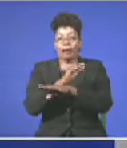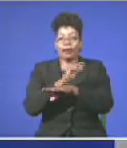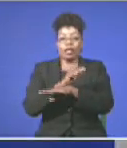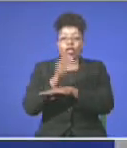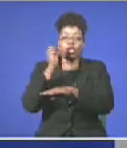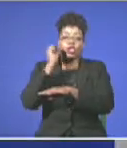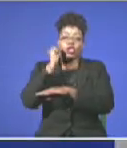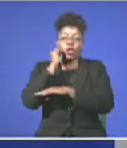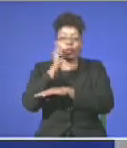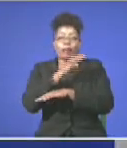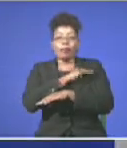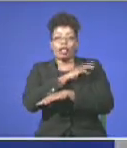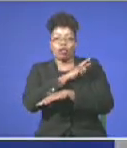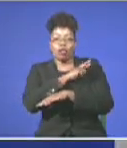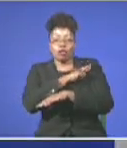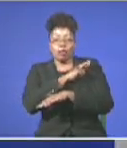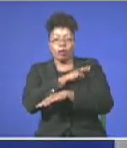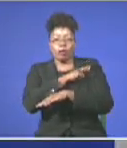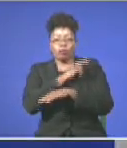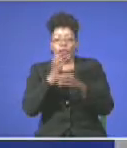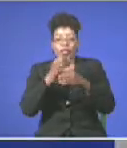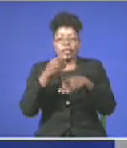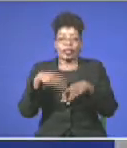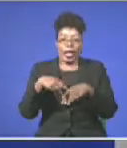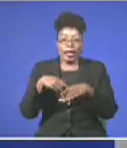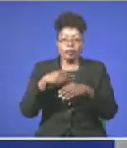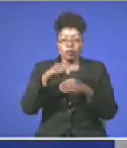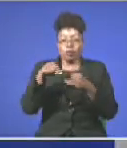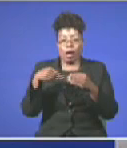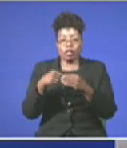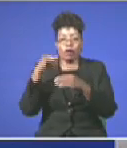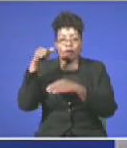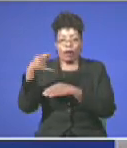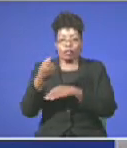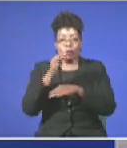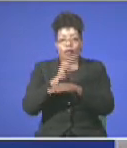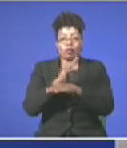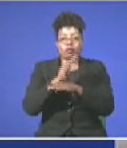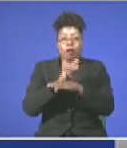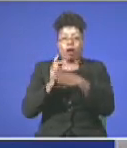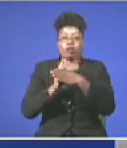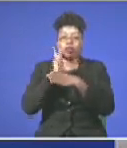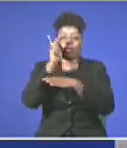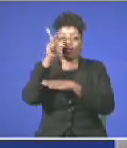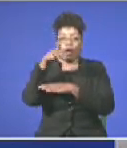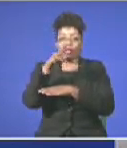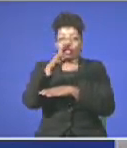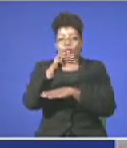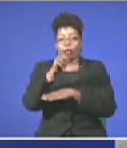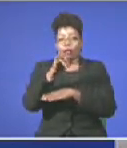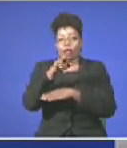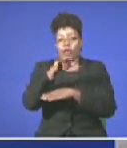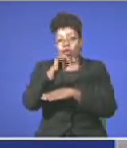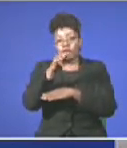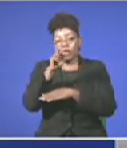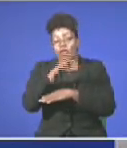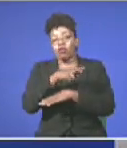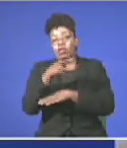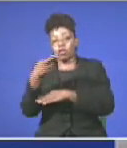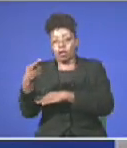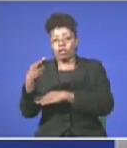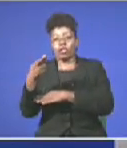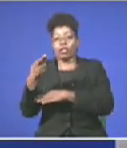Shawnee Miller-Weba wasting little time making the rounds. She was invited to the Ministry of Agriculture and Marine Resources for a meeting with Minister